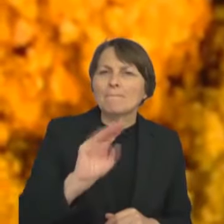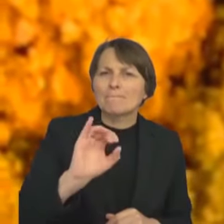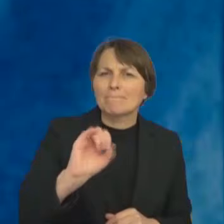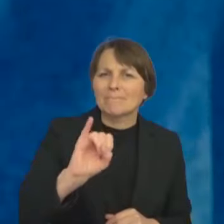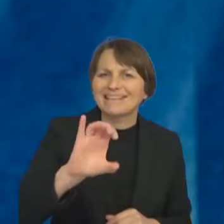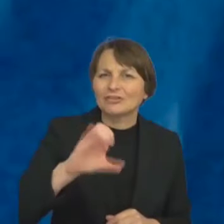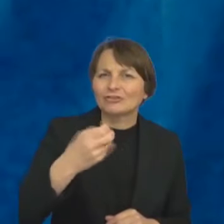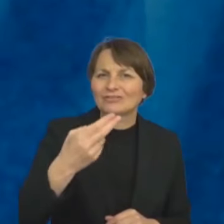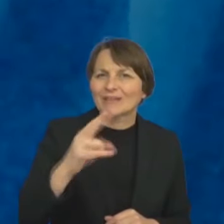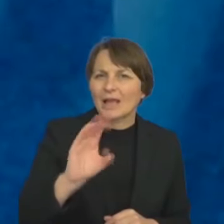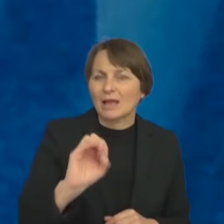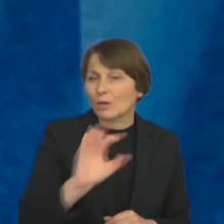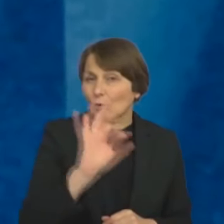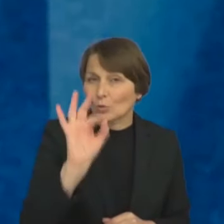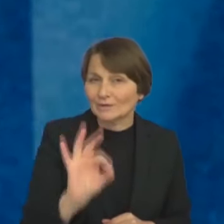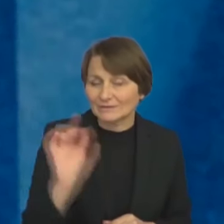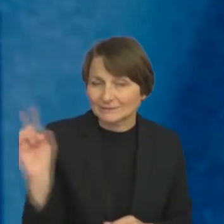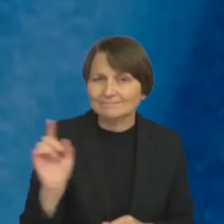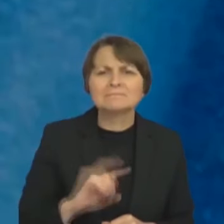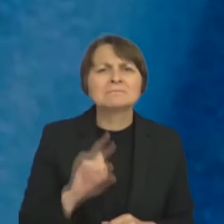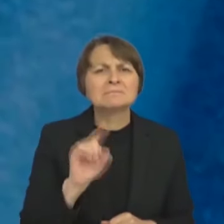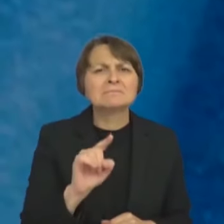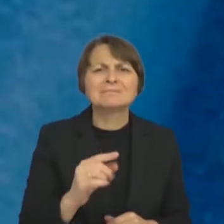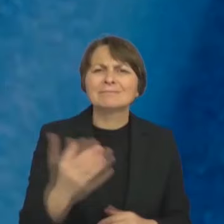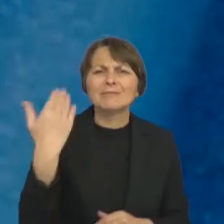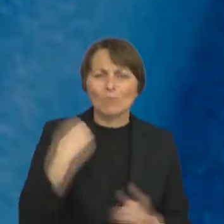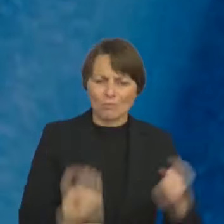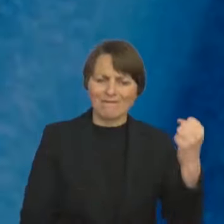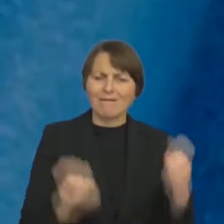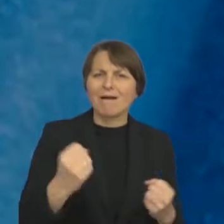have you given up on the scenic?